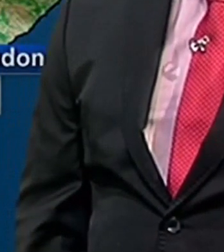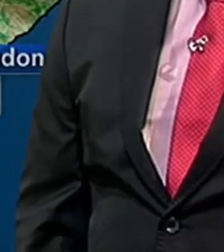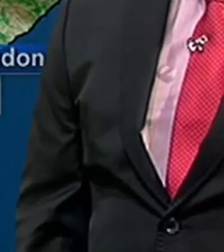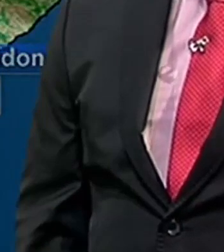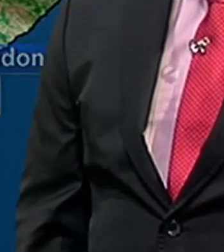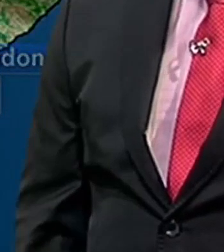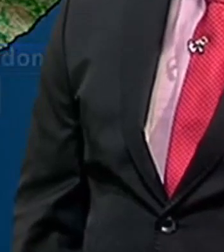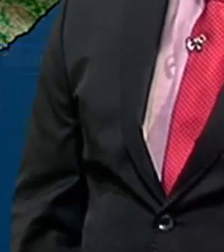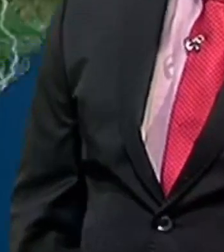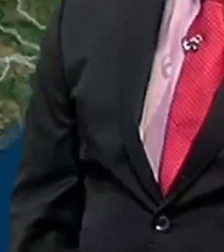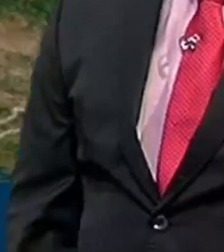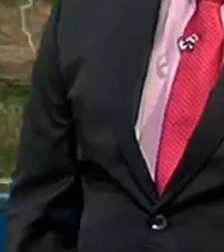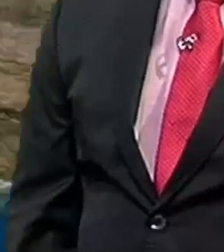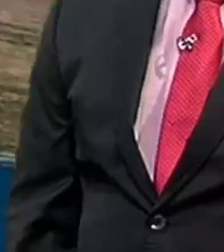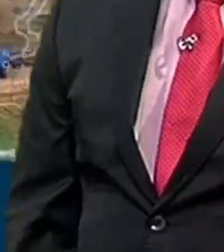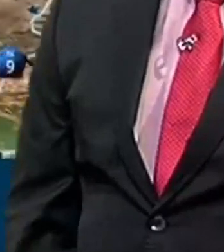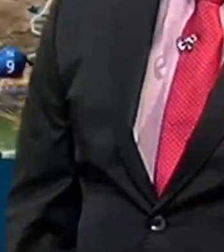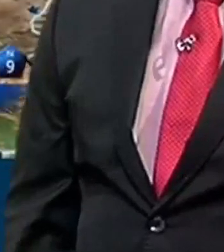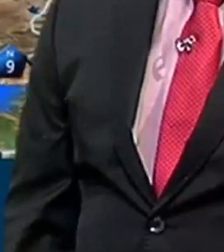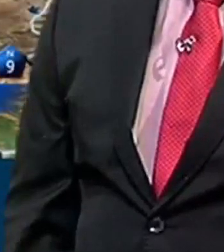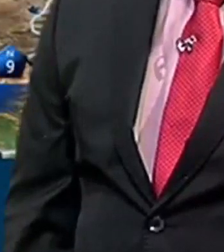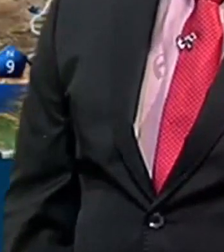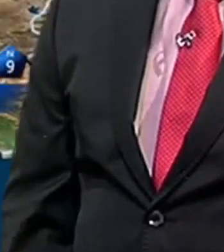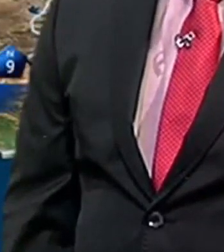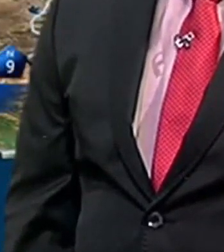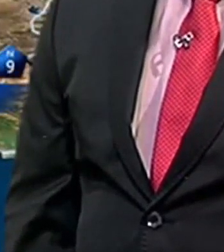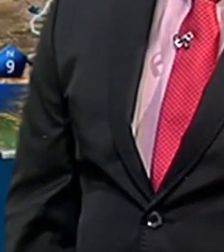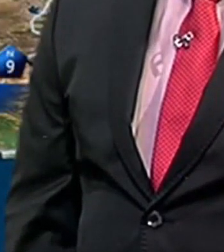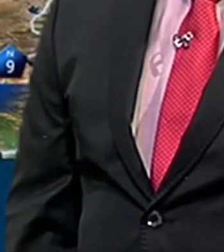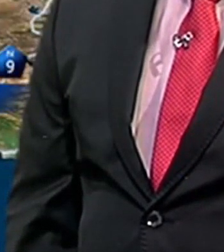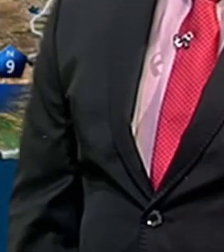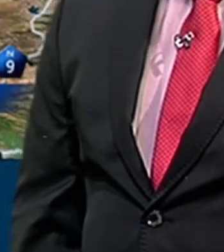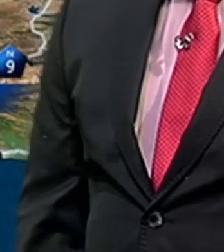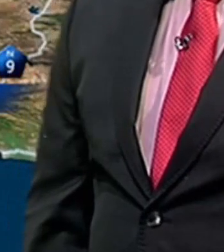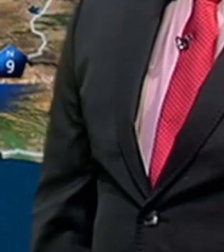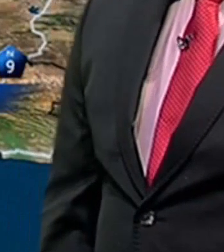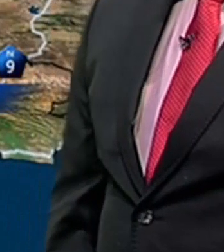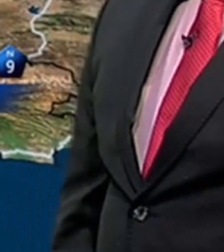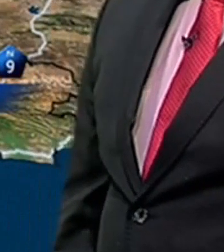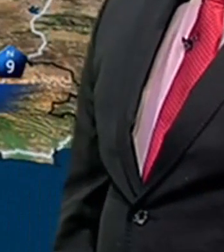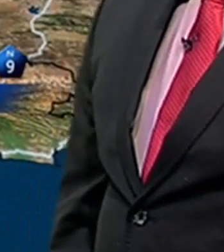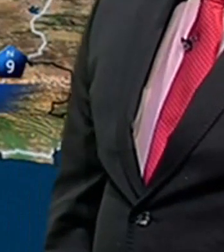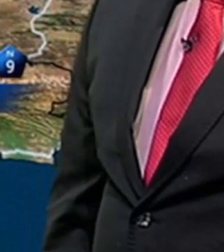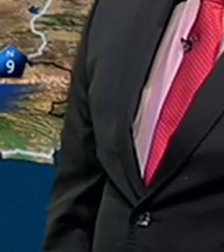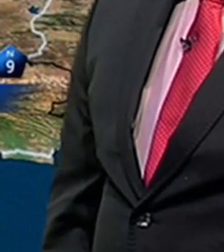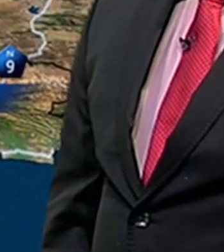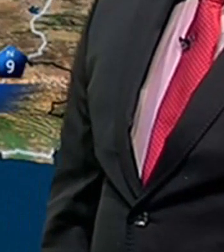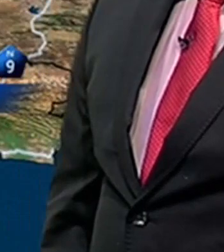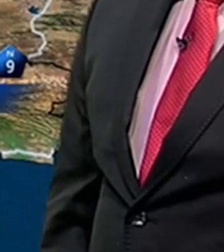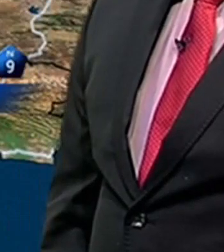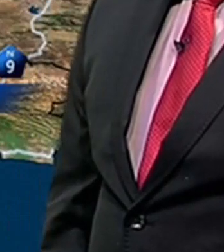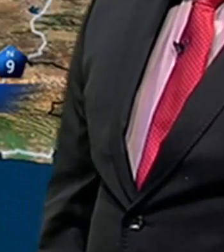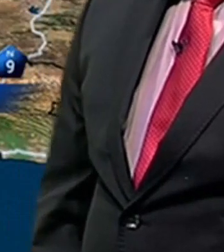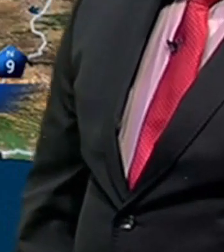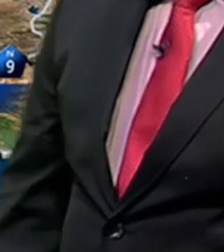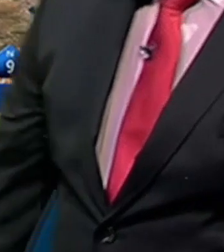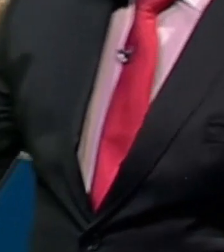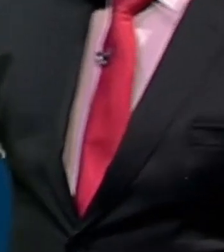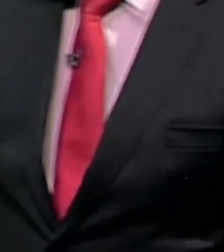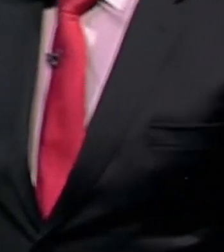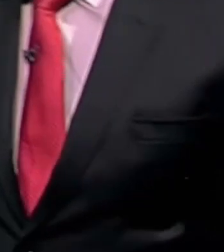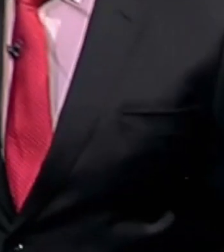tse 29 ntle le mona ha re shebile ka hare ho province yane ya Kapa Bophirima teng re ka lebala province ya Kapa Bophirima e bile maemo a tleng a futhumetse ha